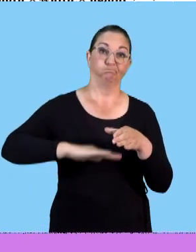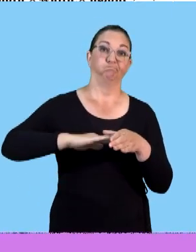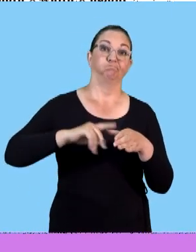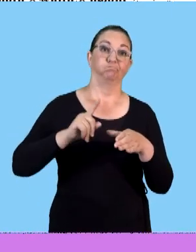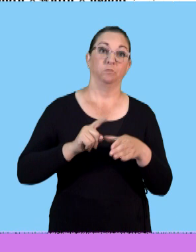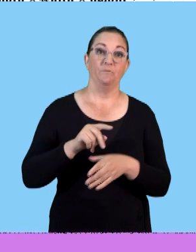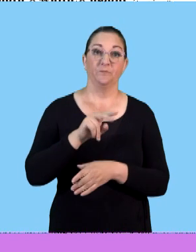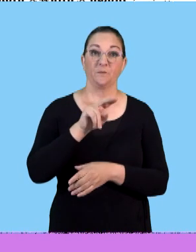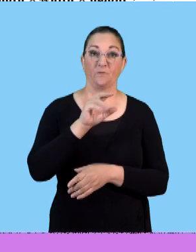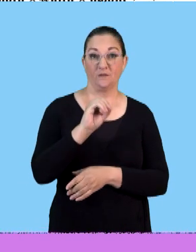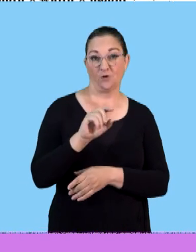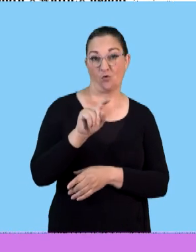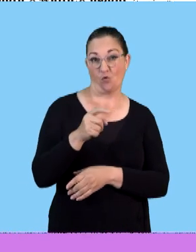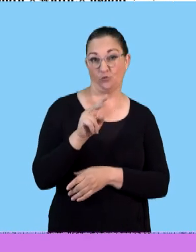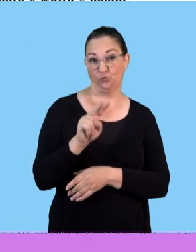is approximately